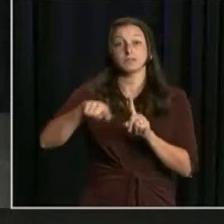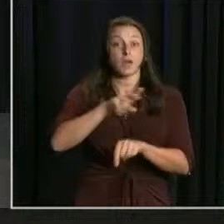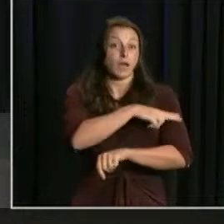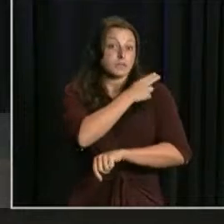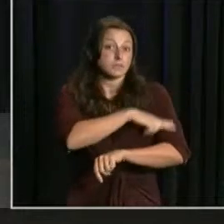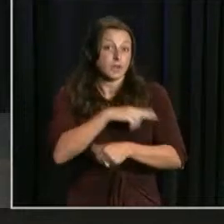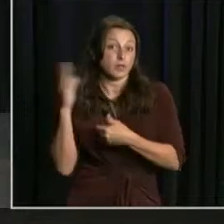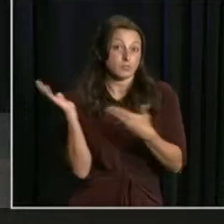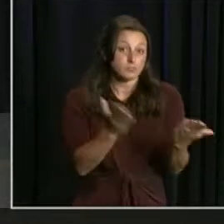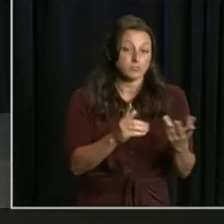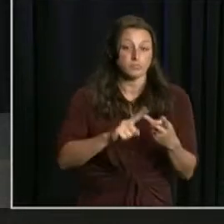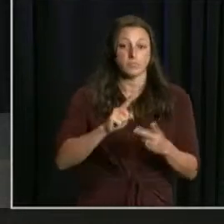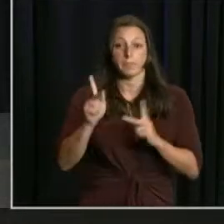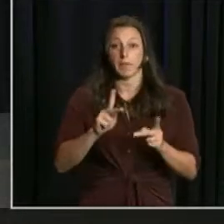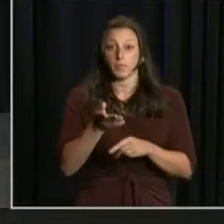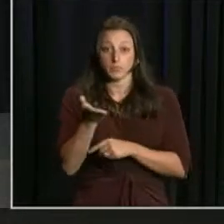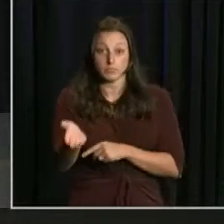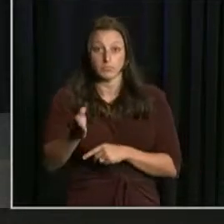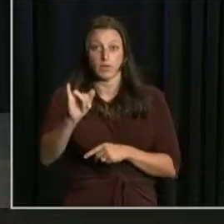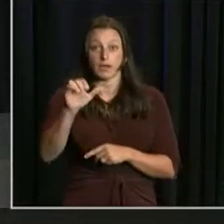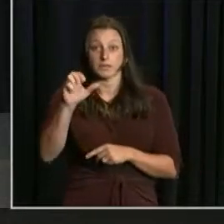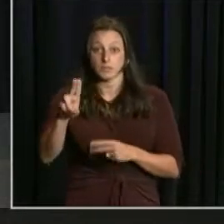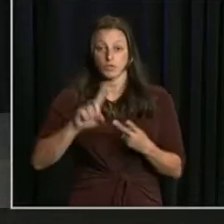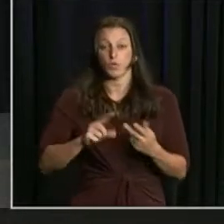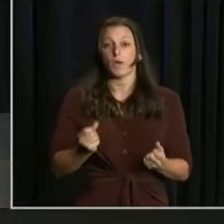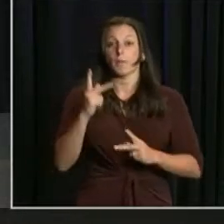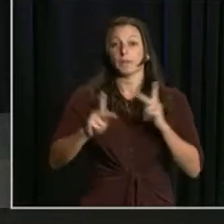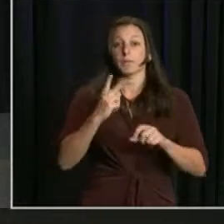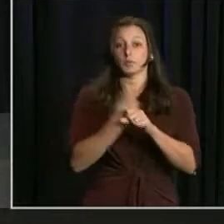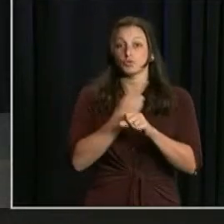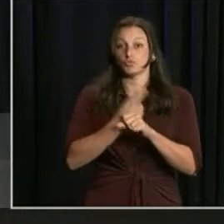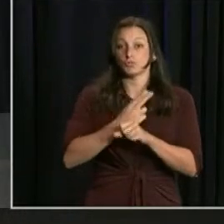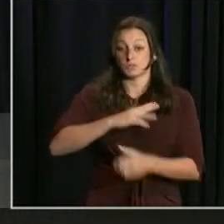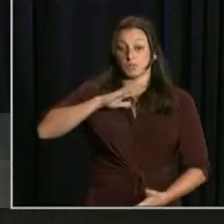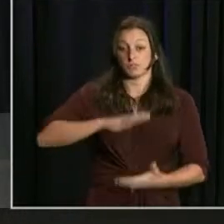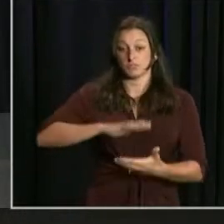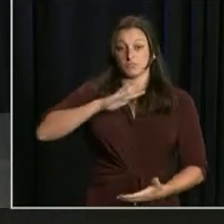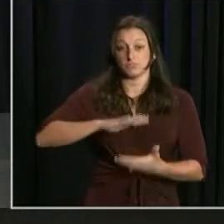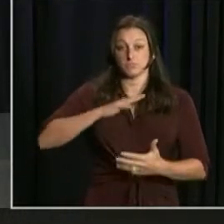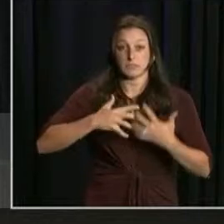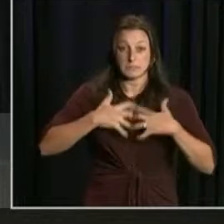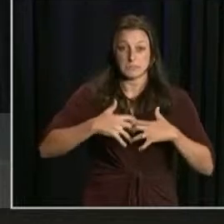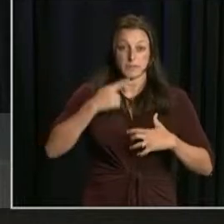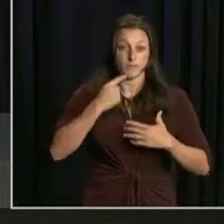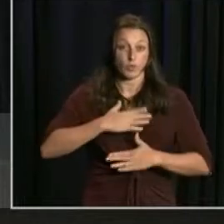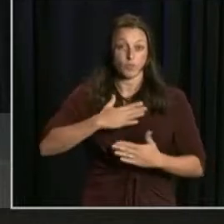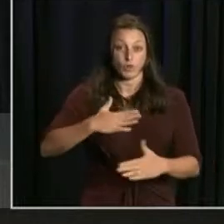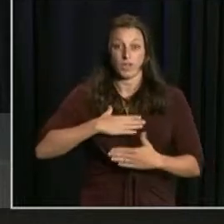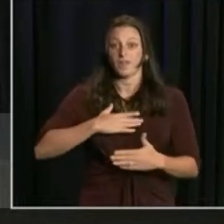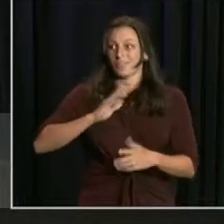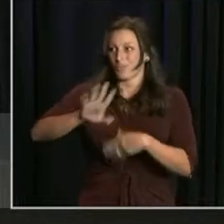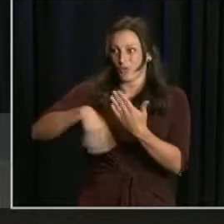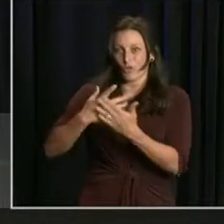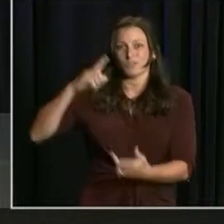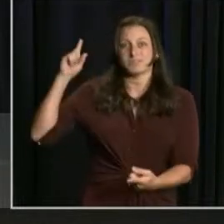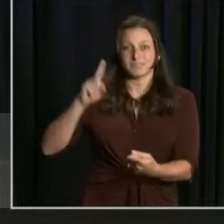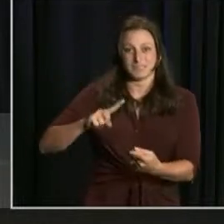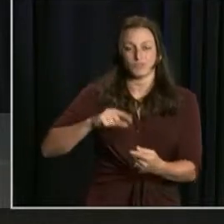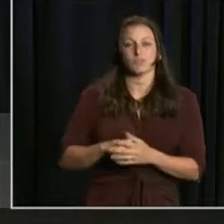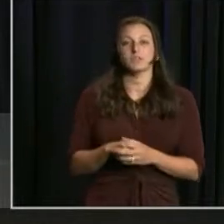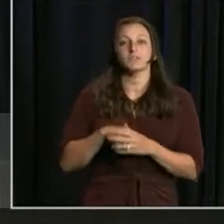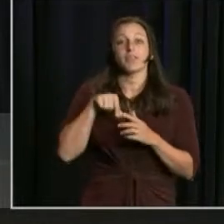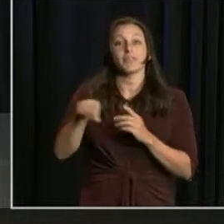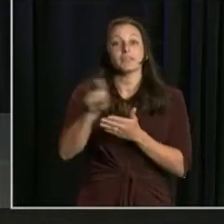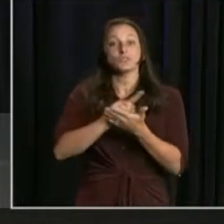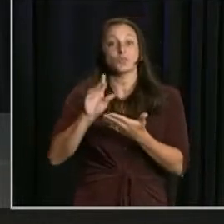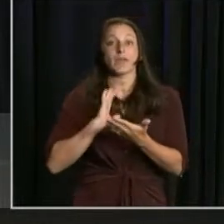hospitalizations, ICU admissions, and number of people on ventilators have all decreased compared to last week at this time. This week, our positivity